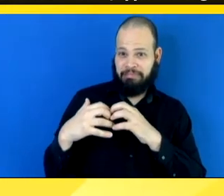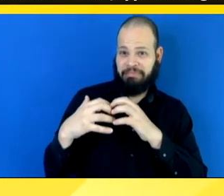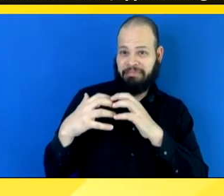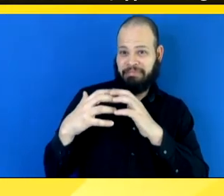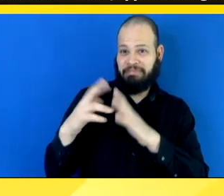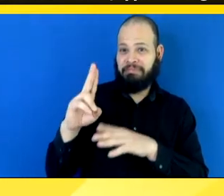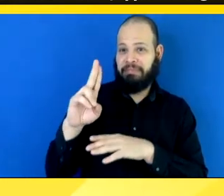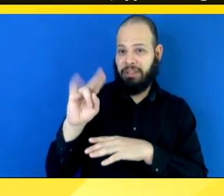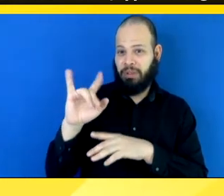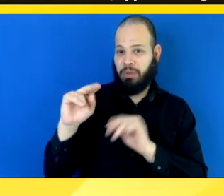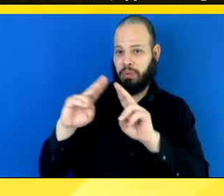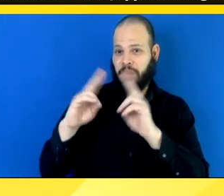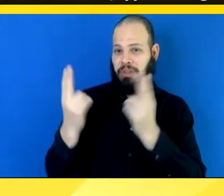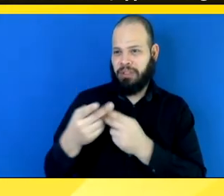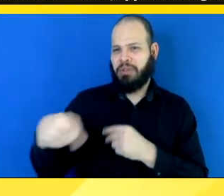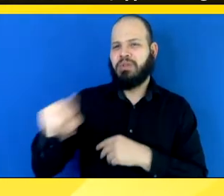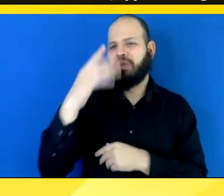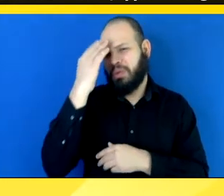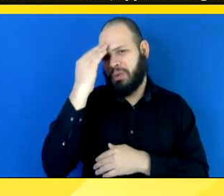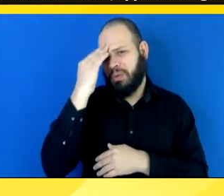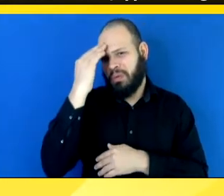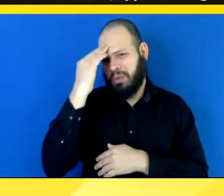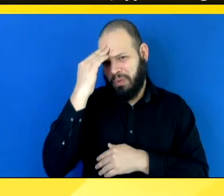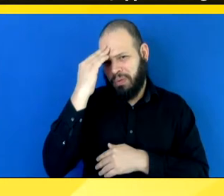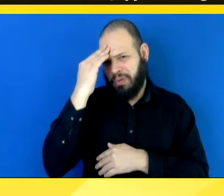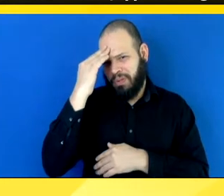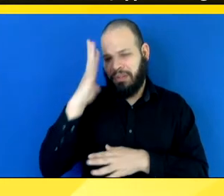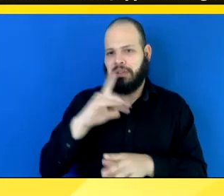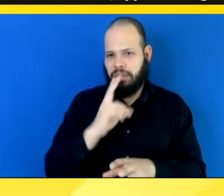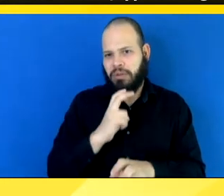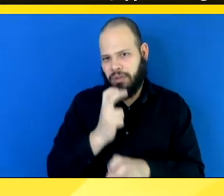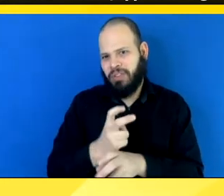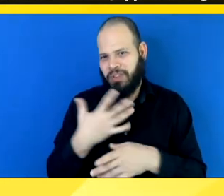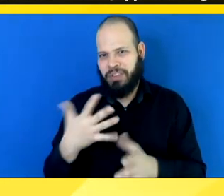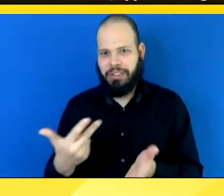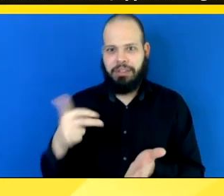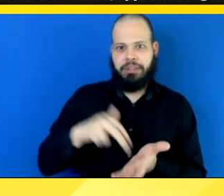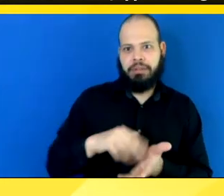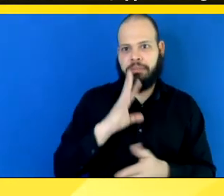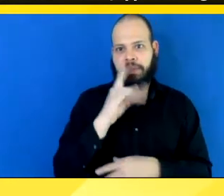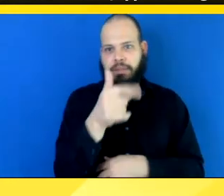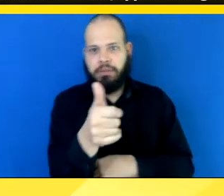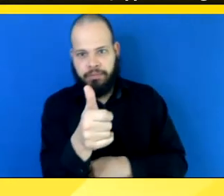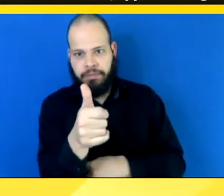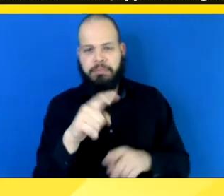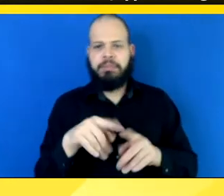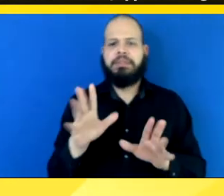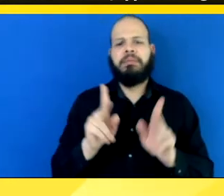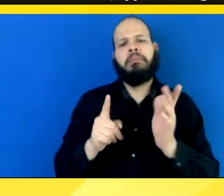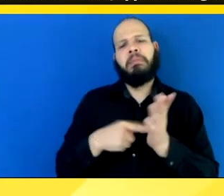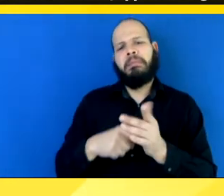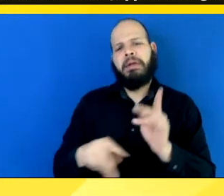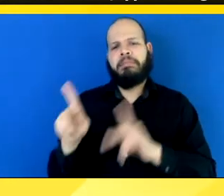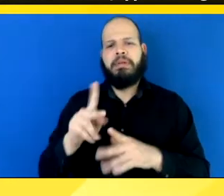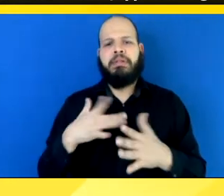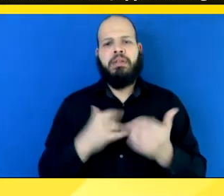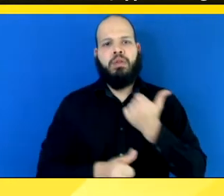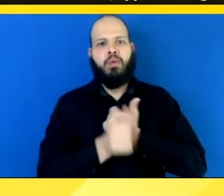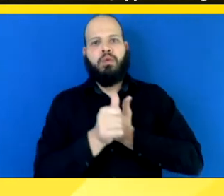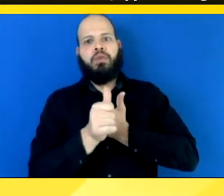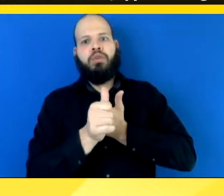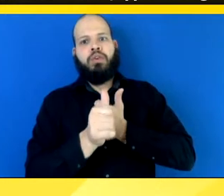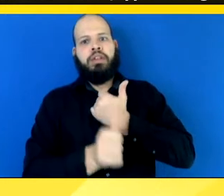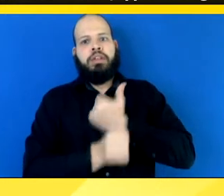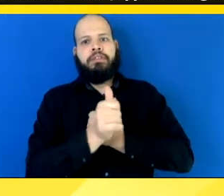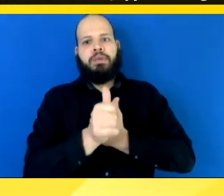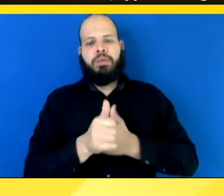person who signs your paycheck starts to threaten you. But most of us can only imagine how it feels to do that when the person that you're up against is one of